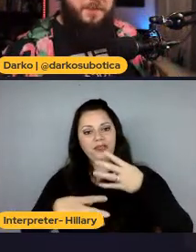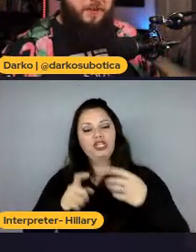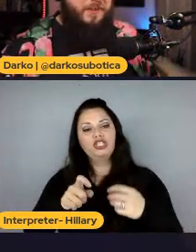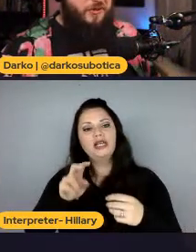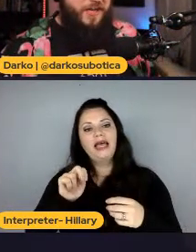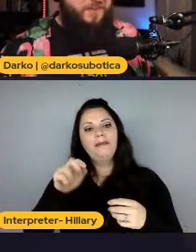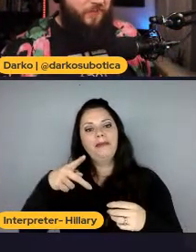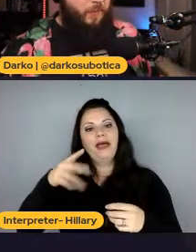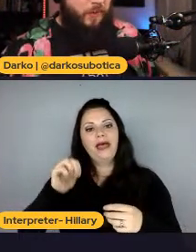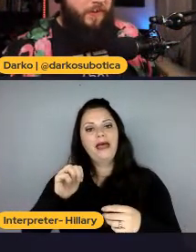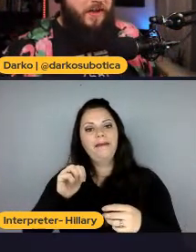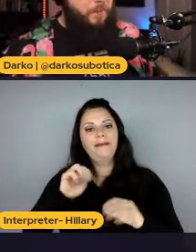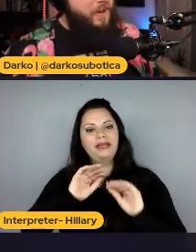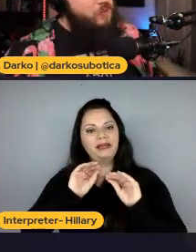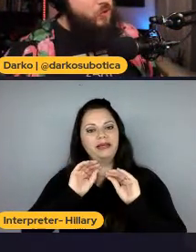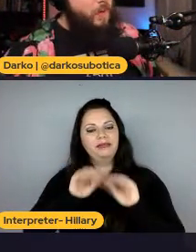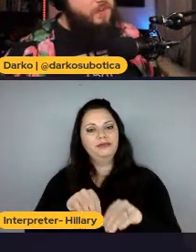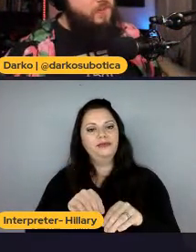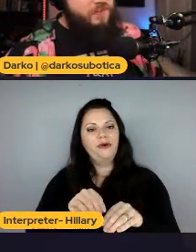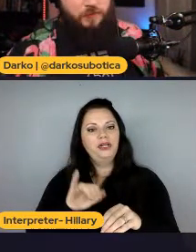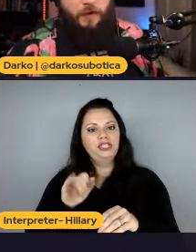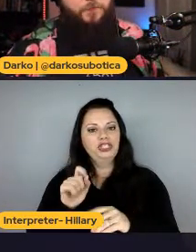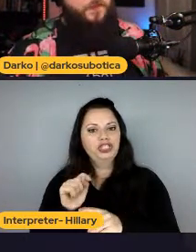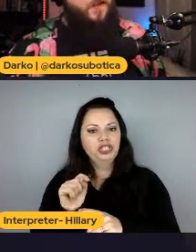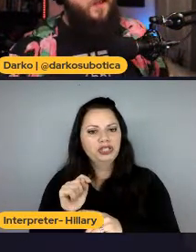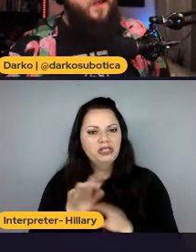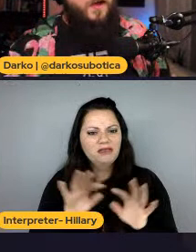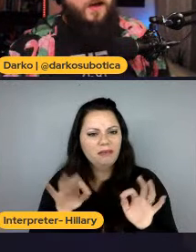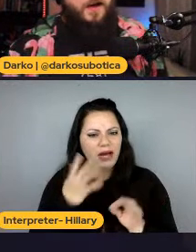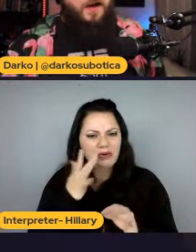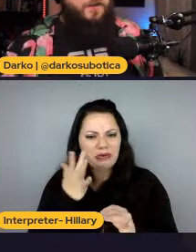and I'm installing the Jest framework right now, but I don't know why is this way.